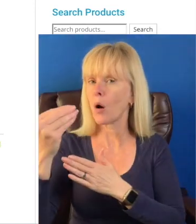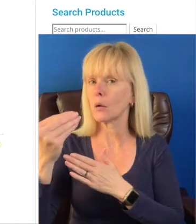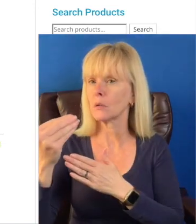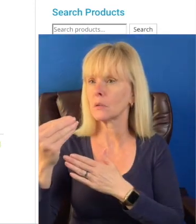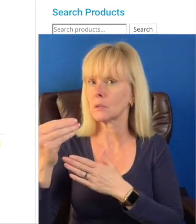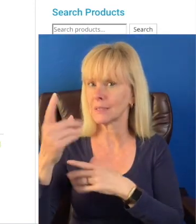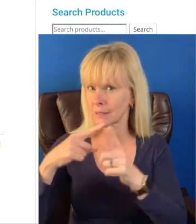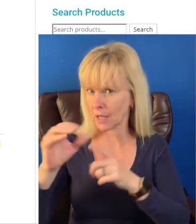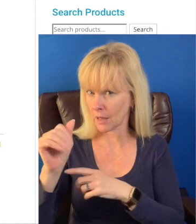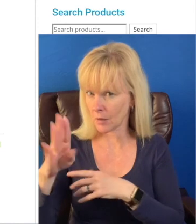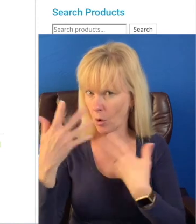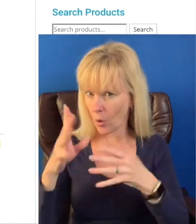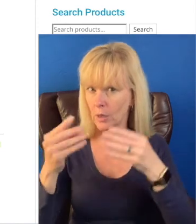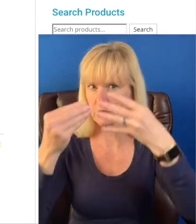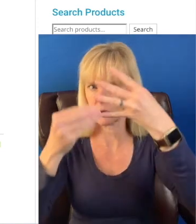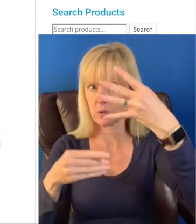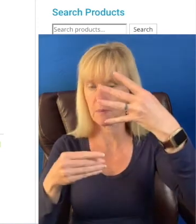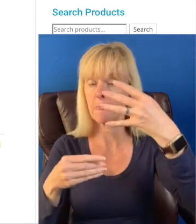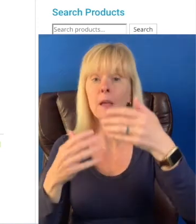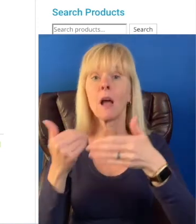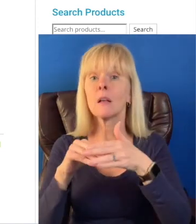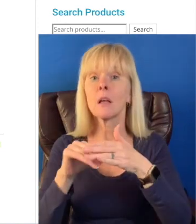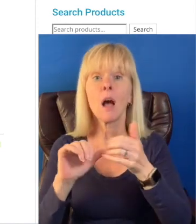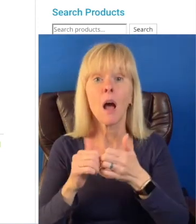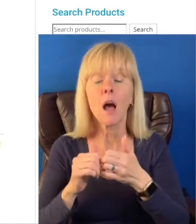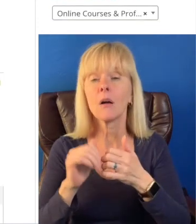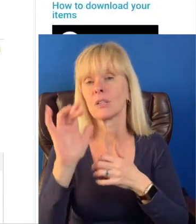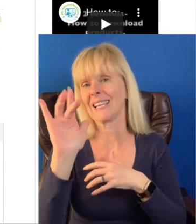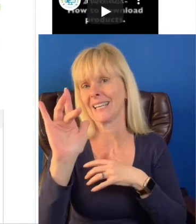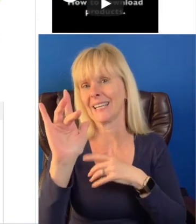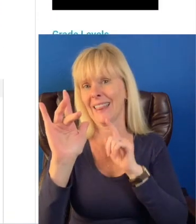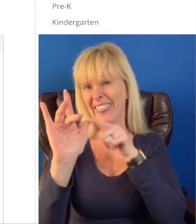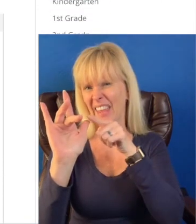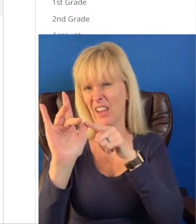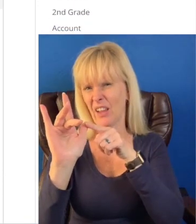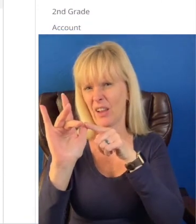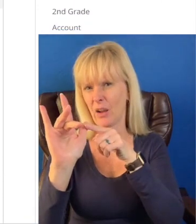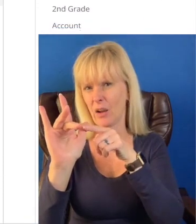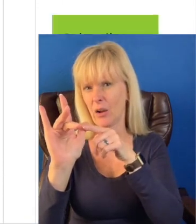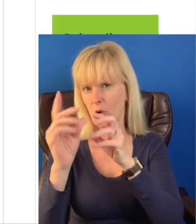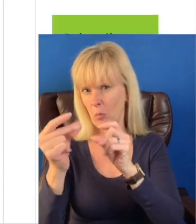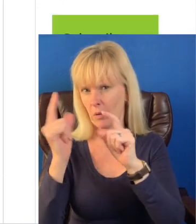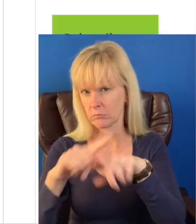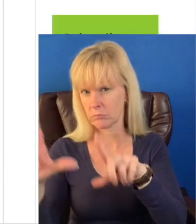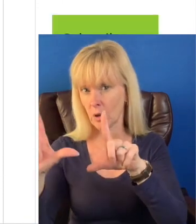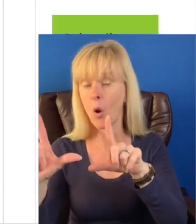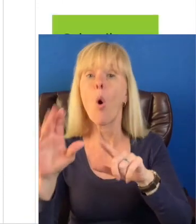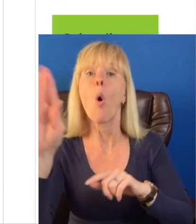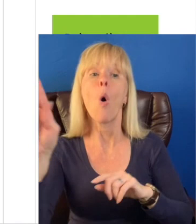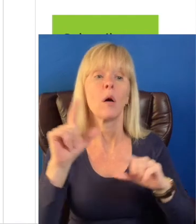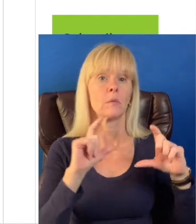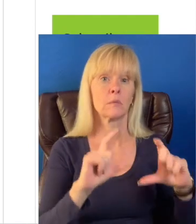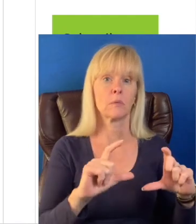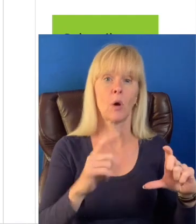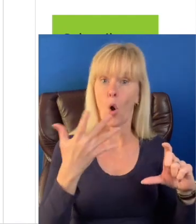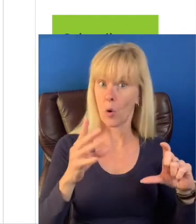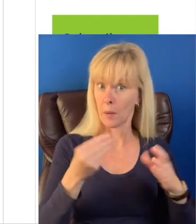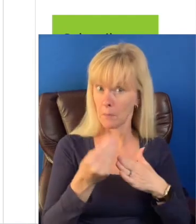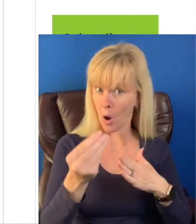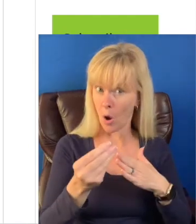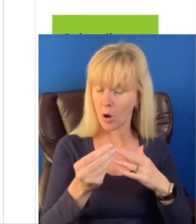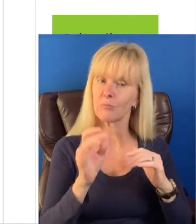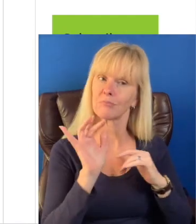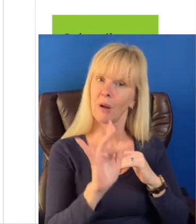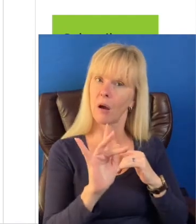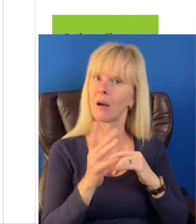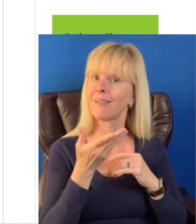Children. So this is how I will access it. There's also a link in here that says already purchased. You can go straight there